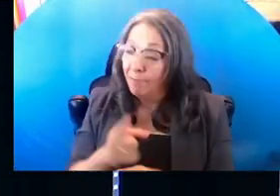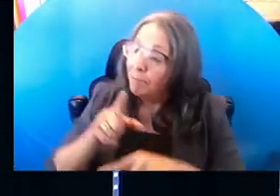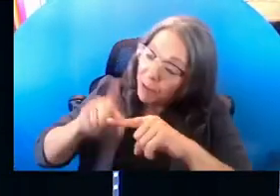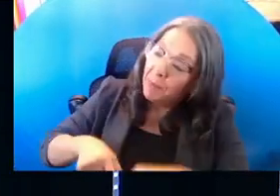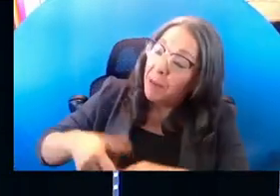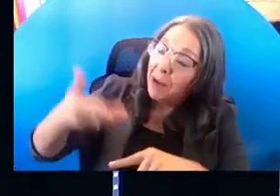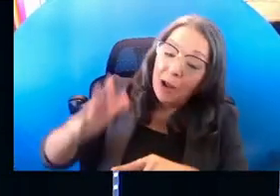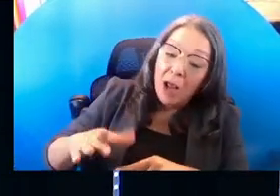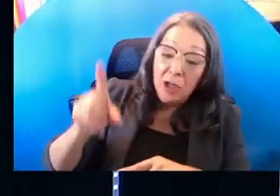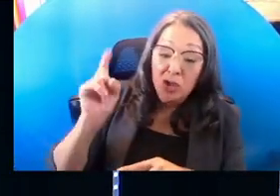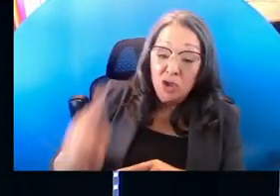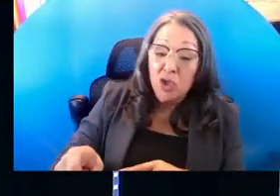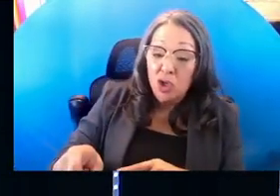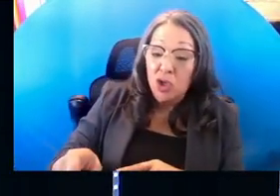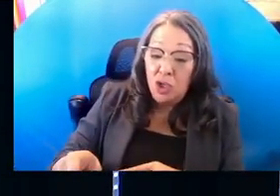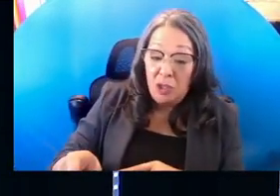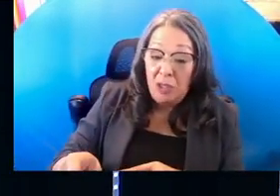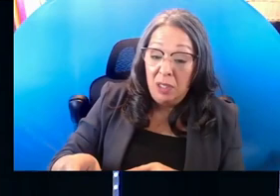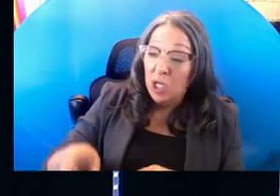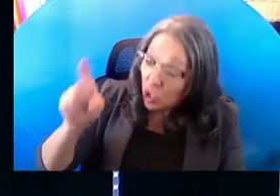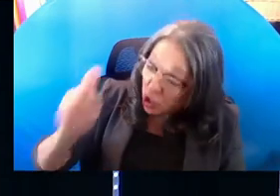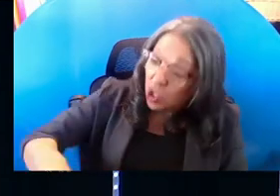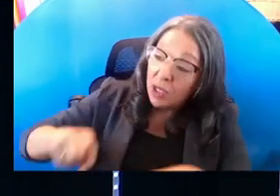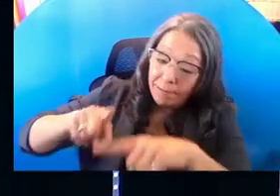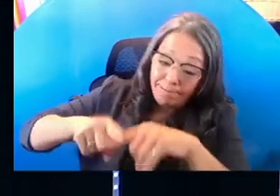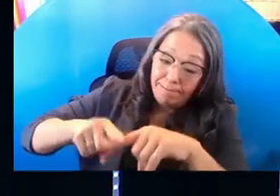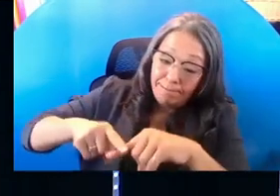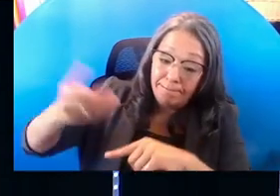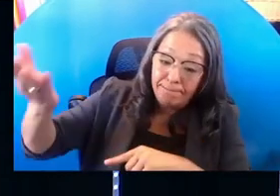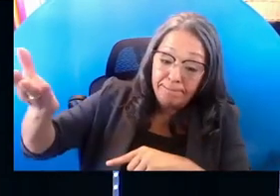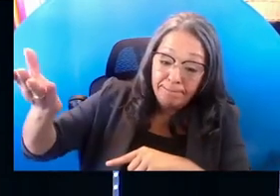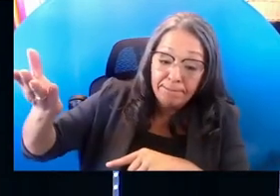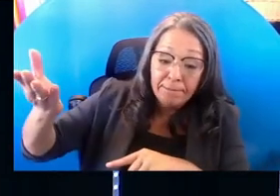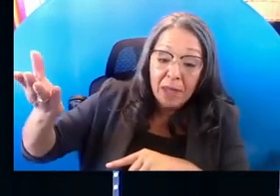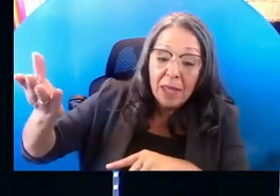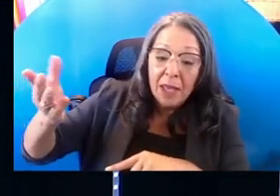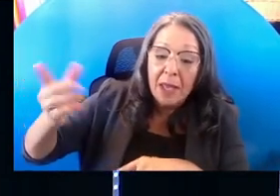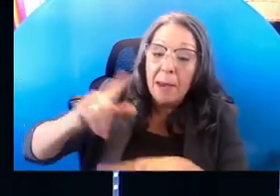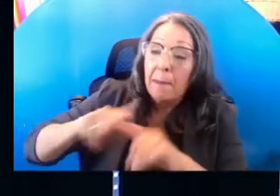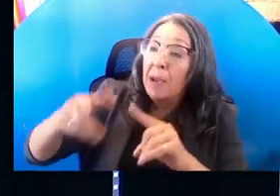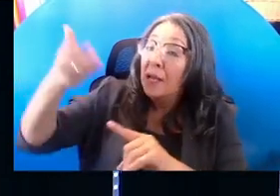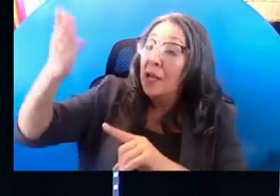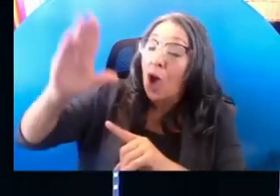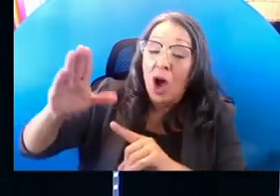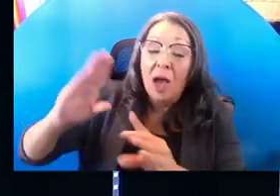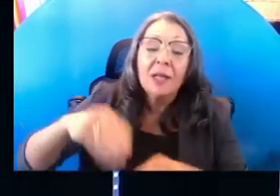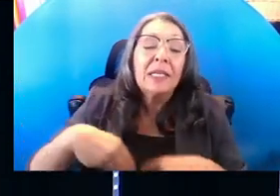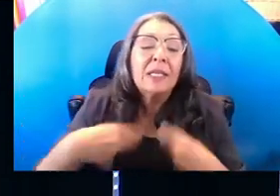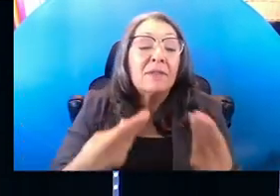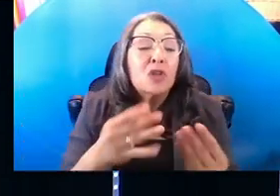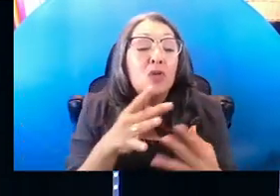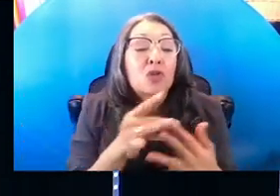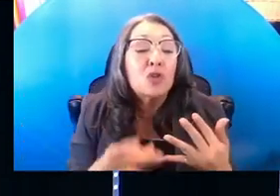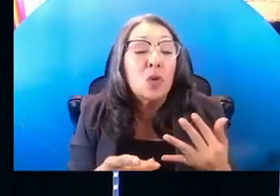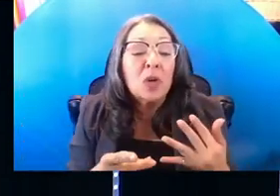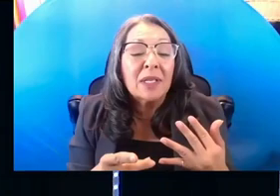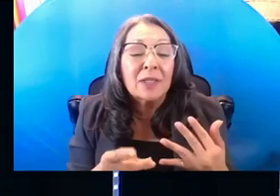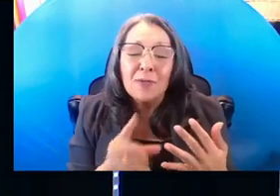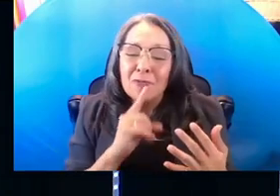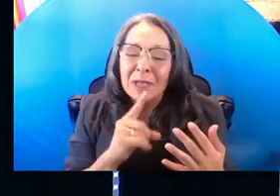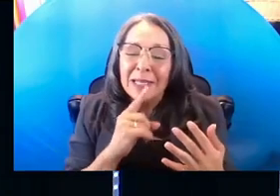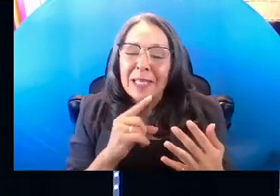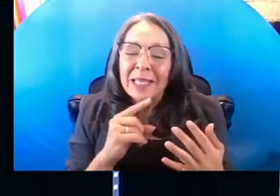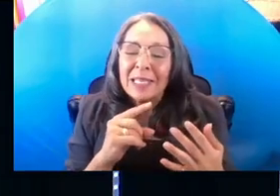We should. We need to be relying on God. But he gives us a choice to. And it's a gift, is really what it